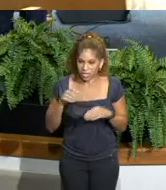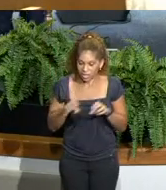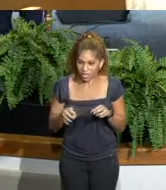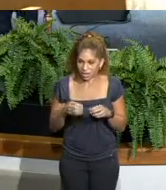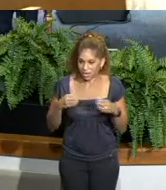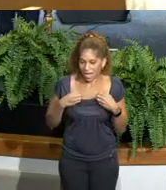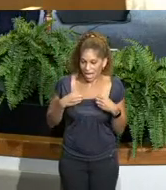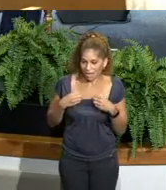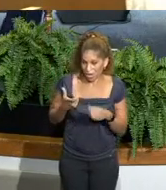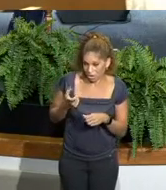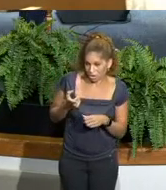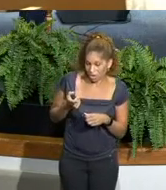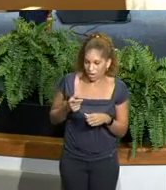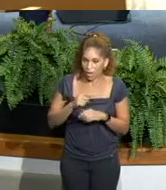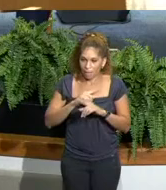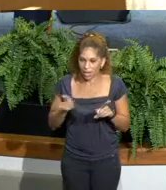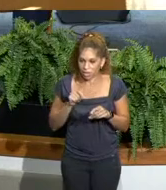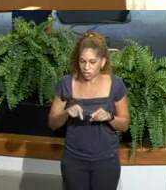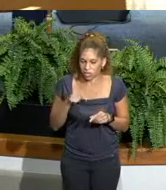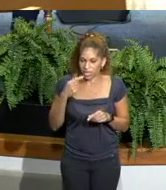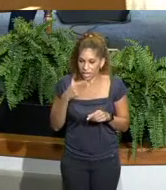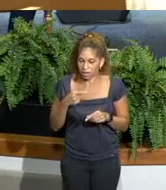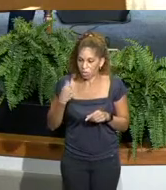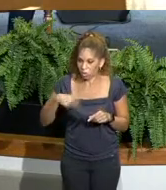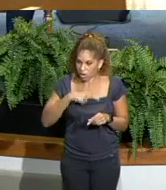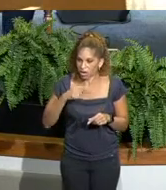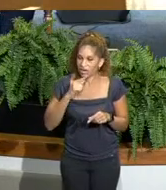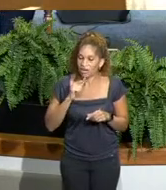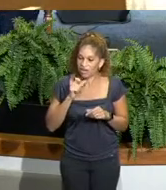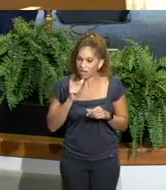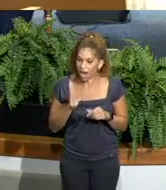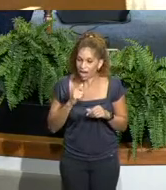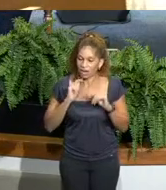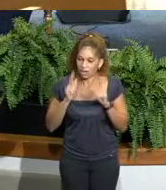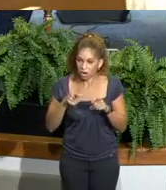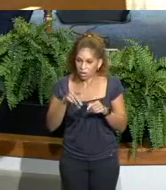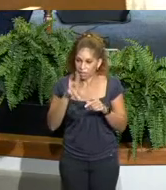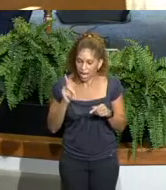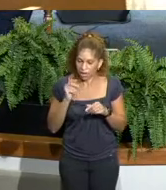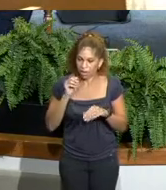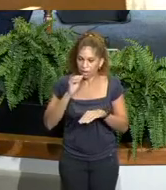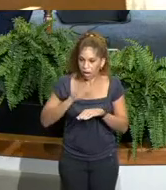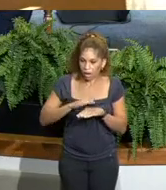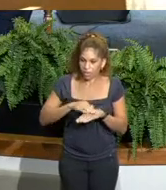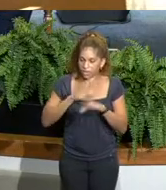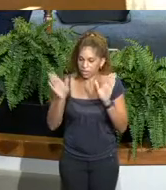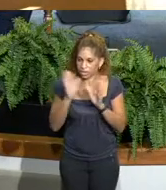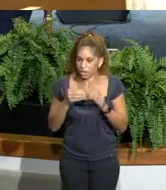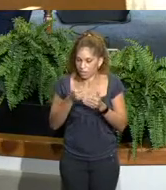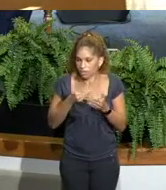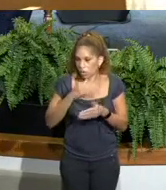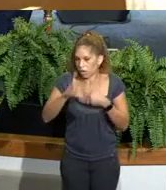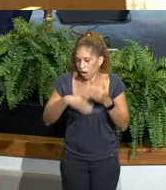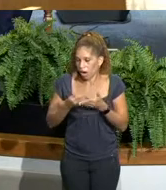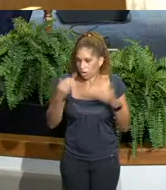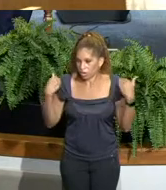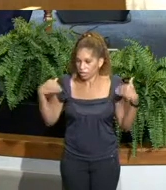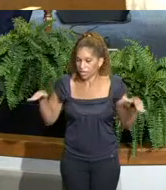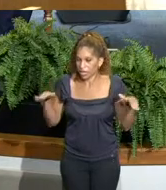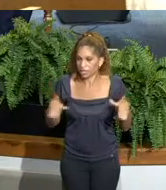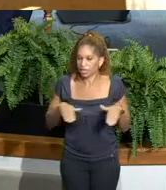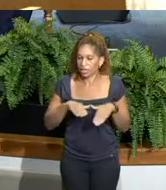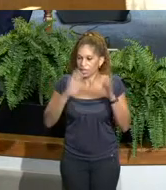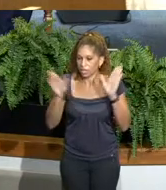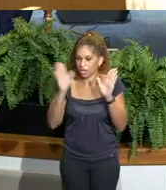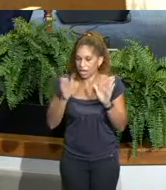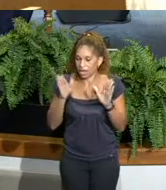not going back." And on this Sunday, before All Saints Sunday, I want to say the saints are with